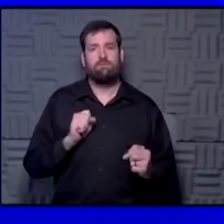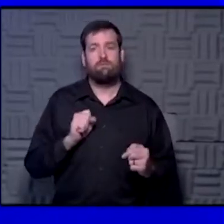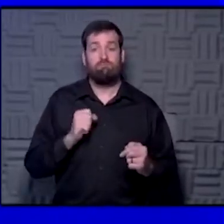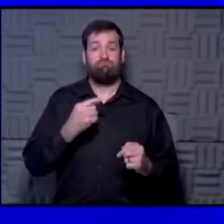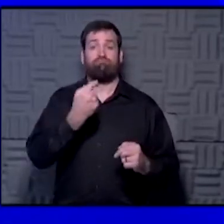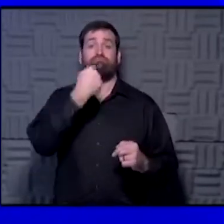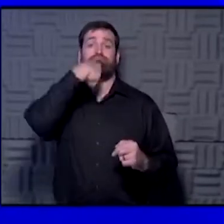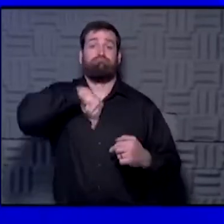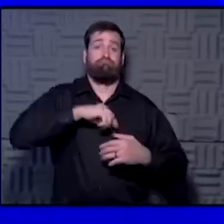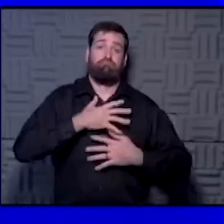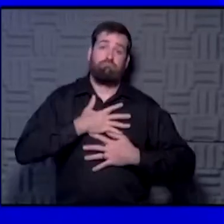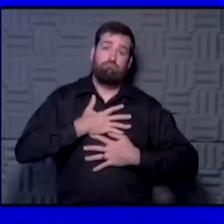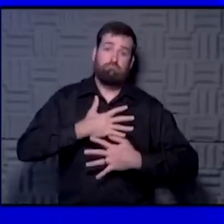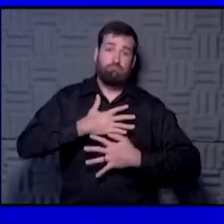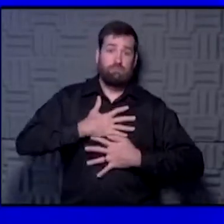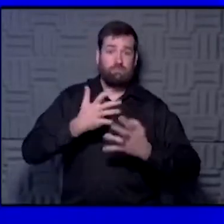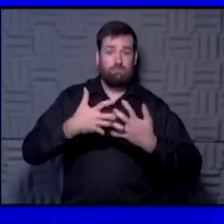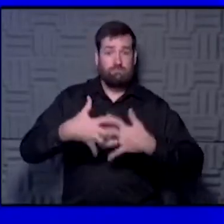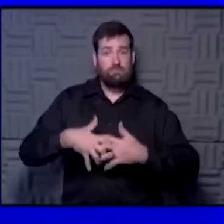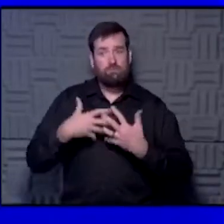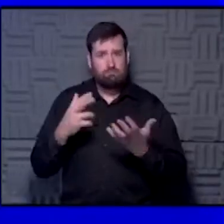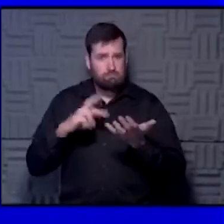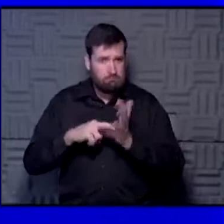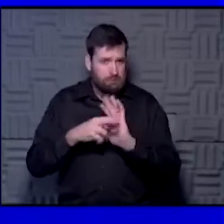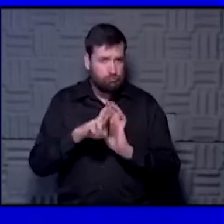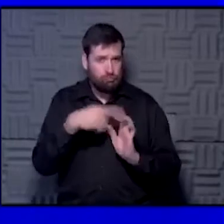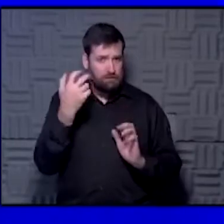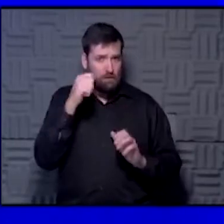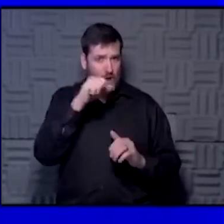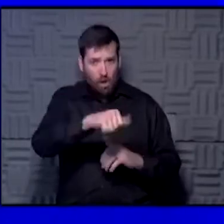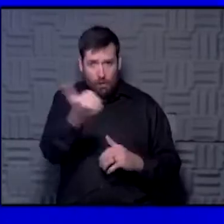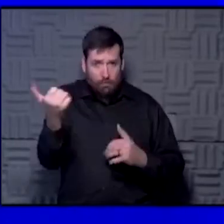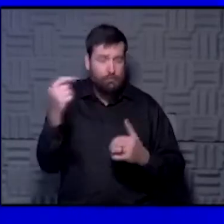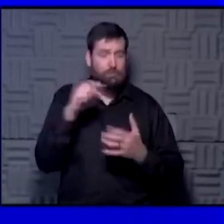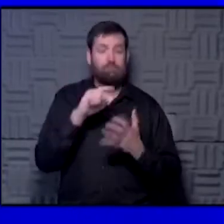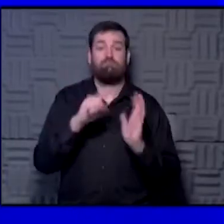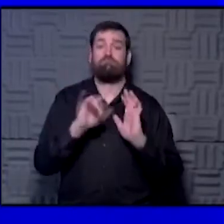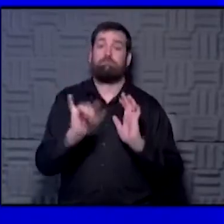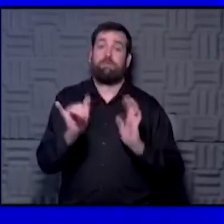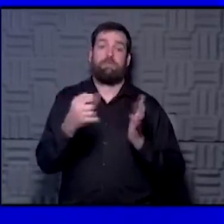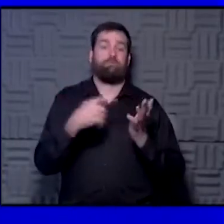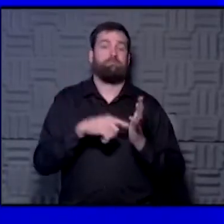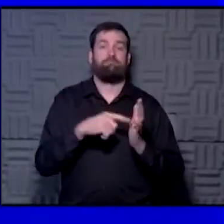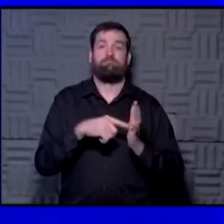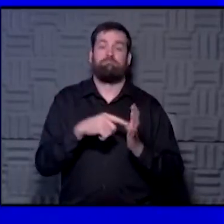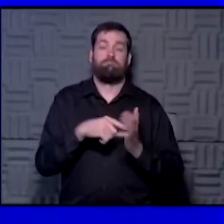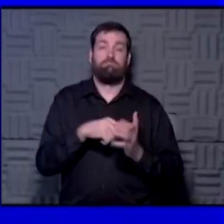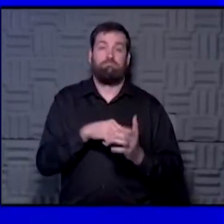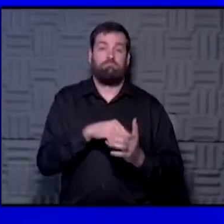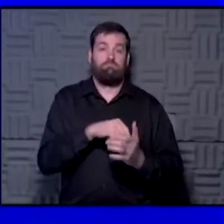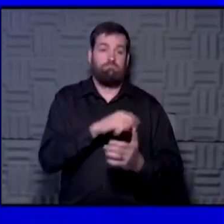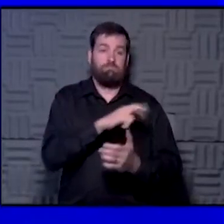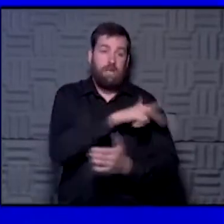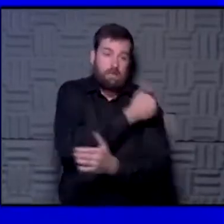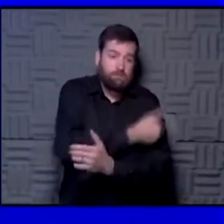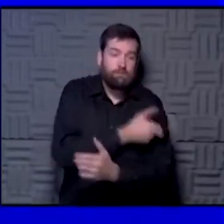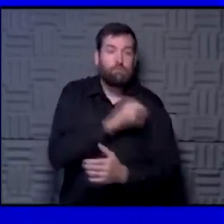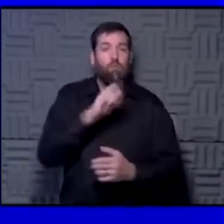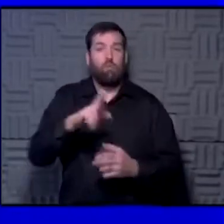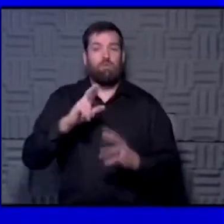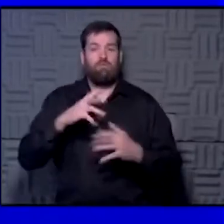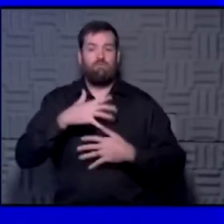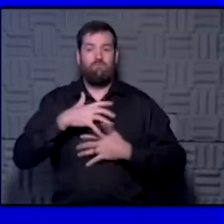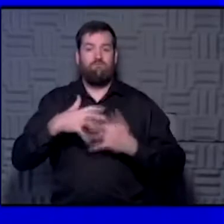being intubated and having that artificial airway does put you at risk for other things such as hospital-acquired or ventilator-acquired pneumonia. If